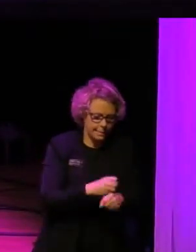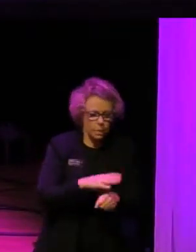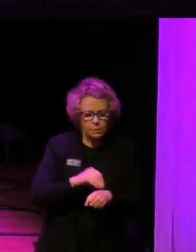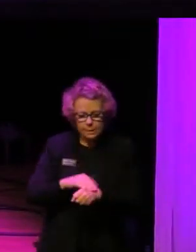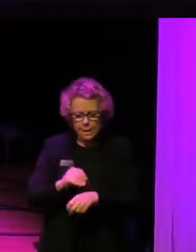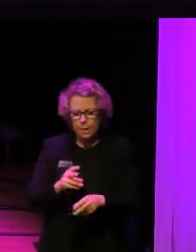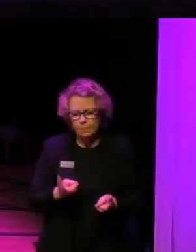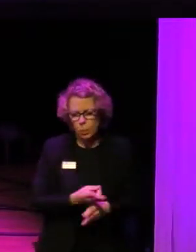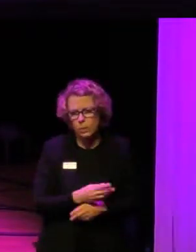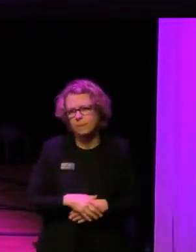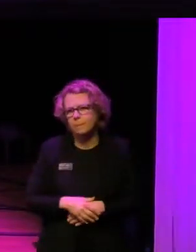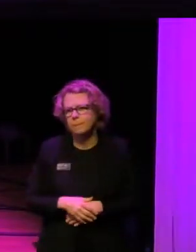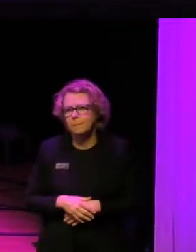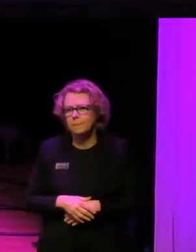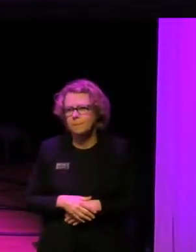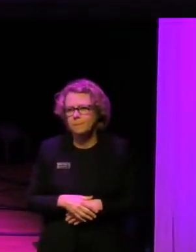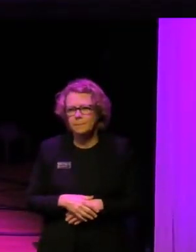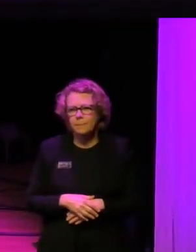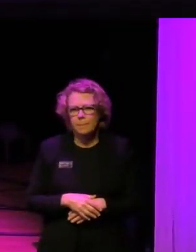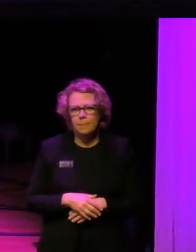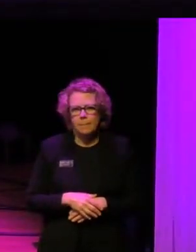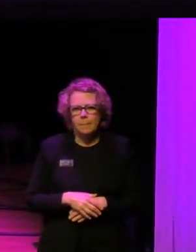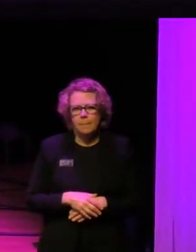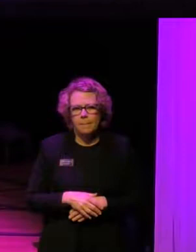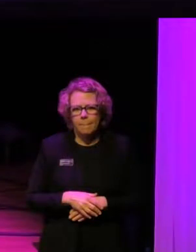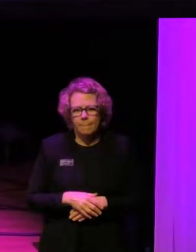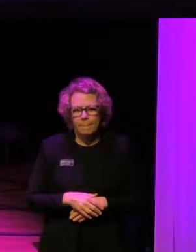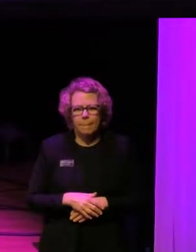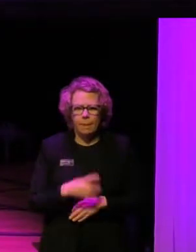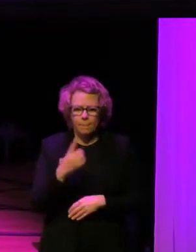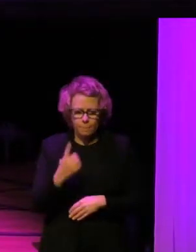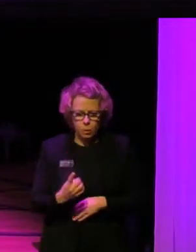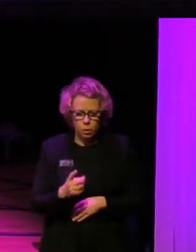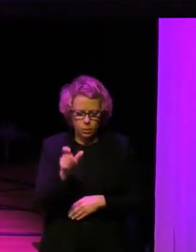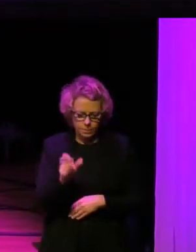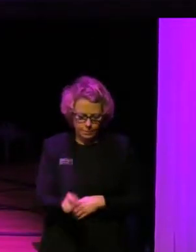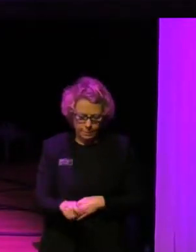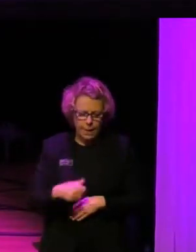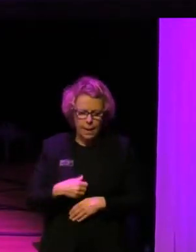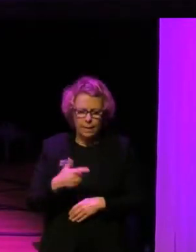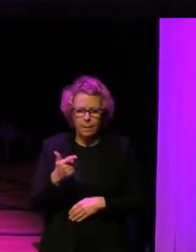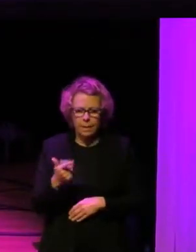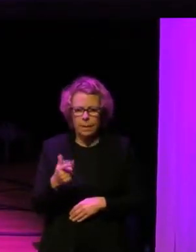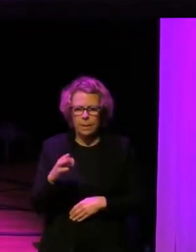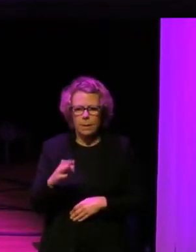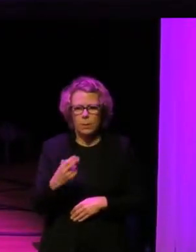English. And first out is Tuli Madonsela.